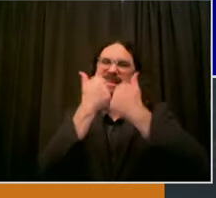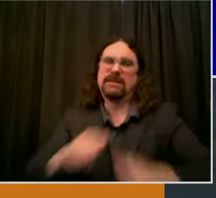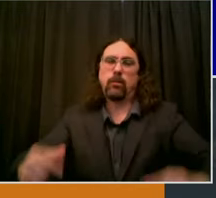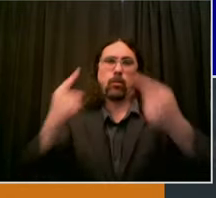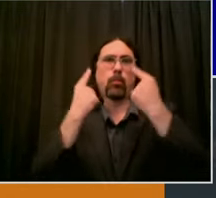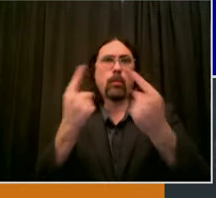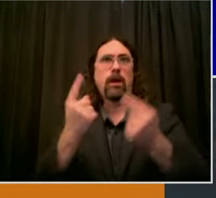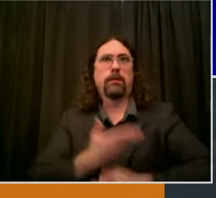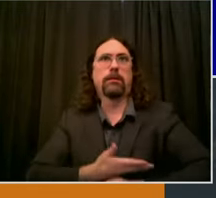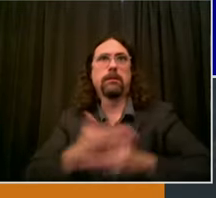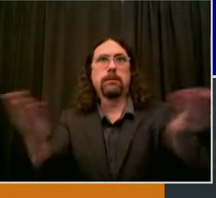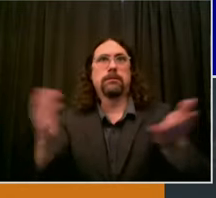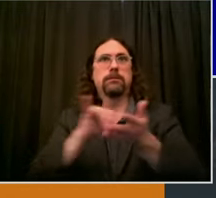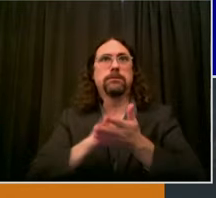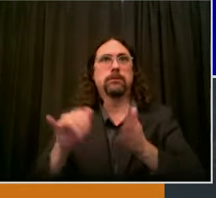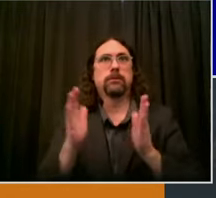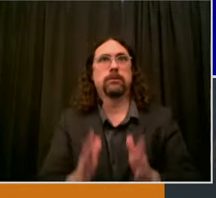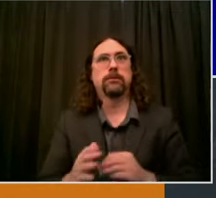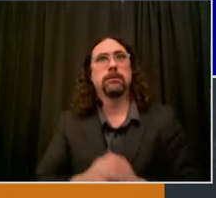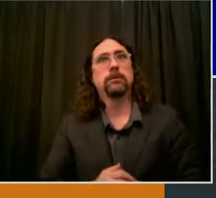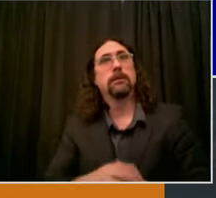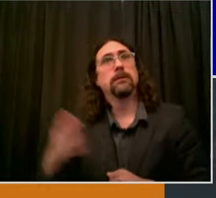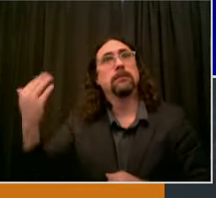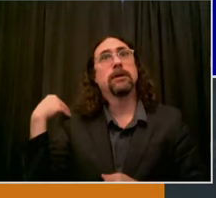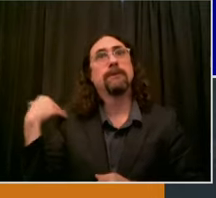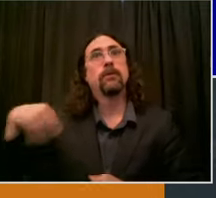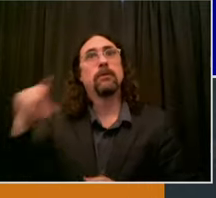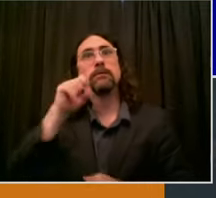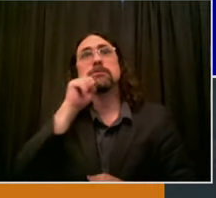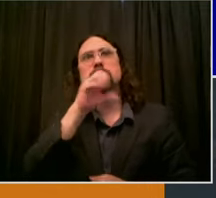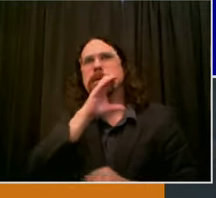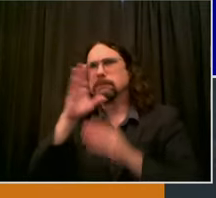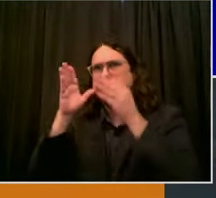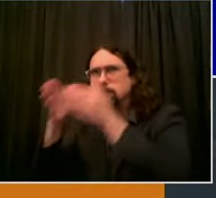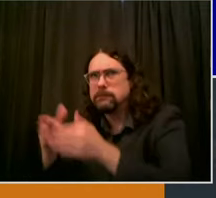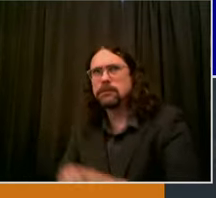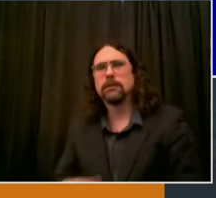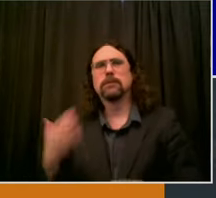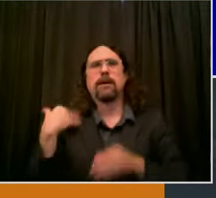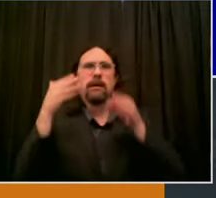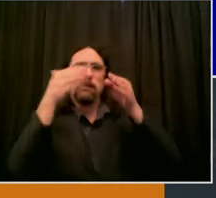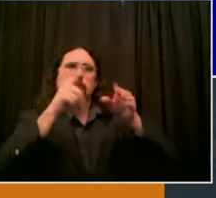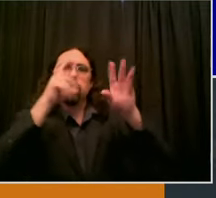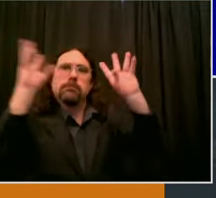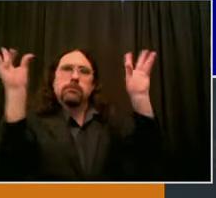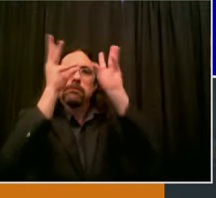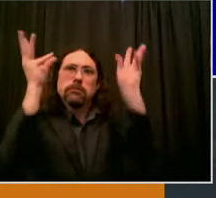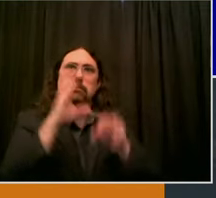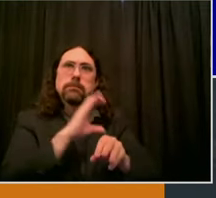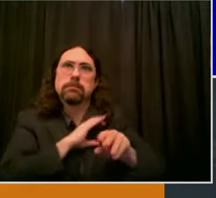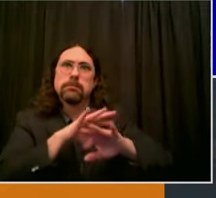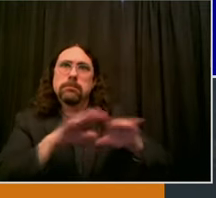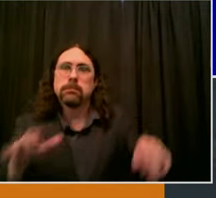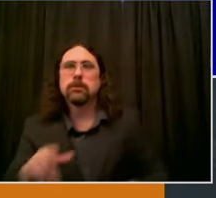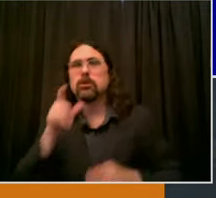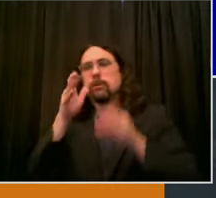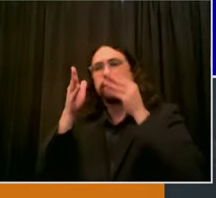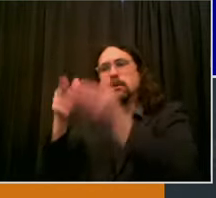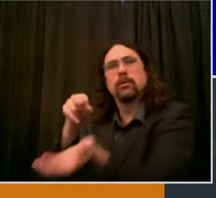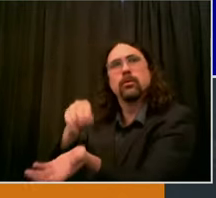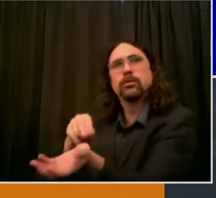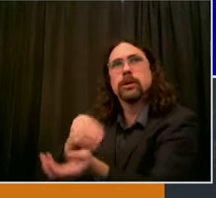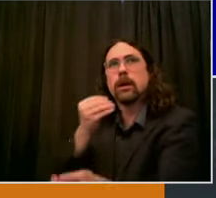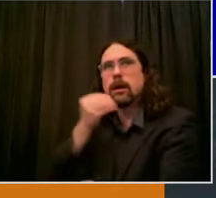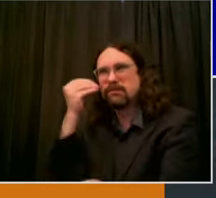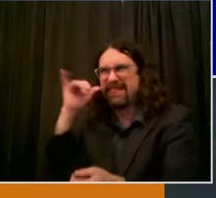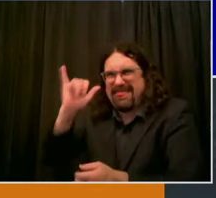or were older. We've talked about our first responders, our healthcare workers, people who work in our nursing homes. All those folks, it was crucial to focus on them